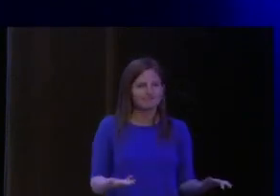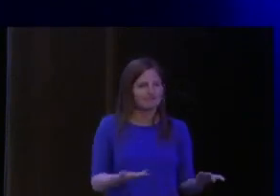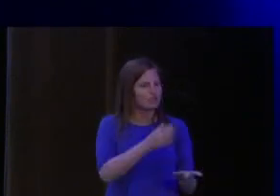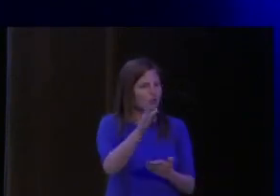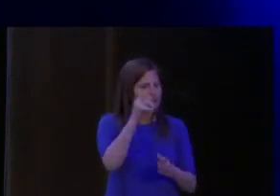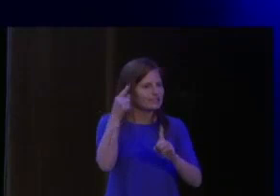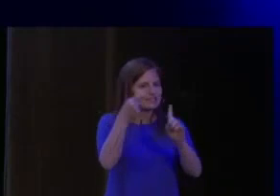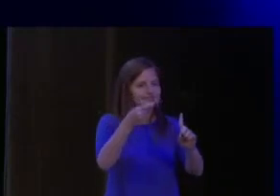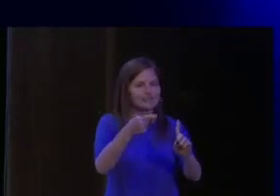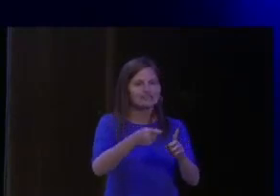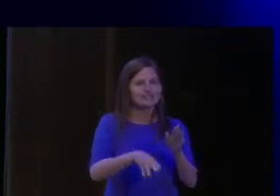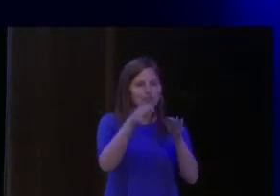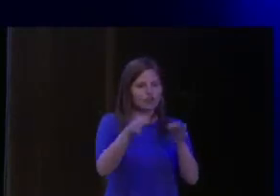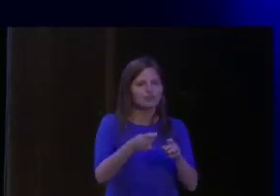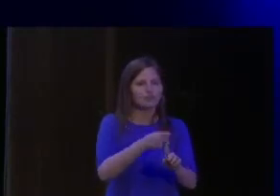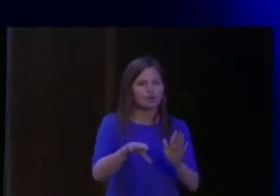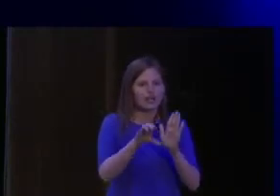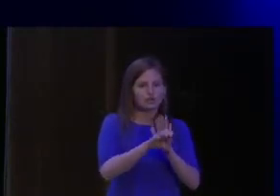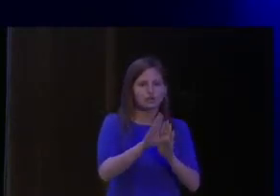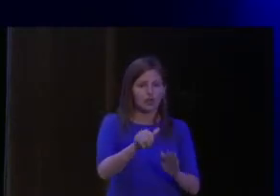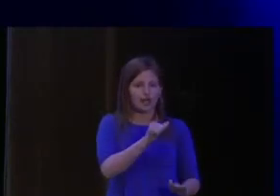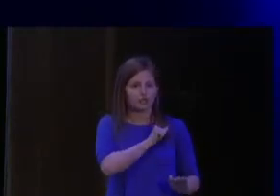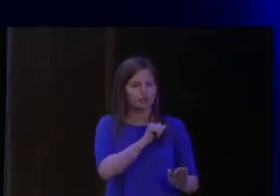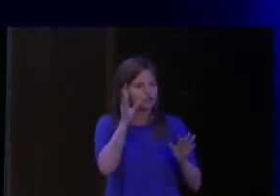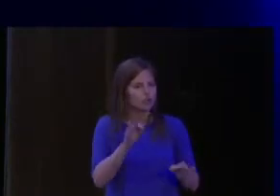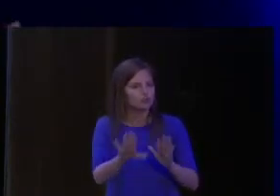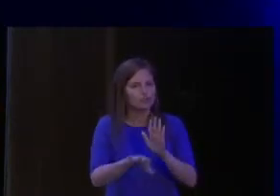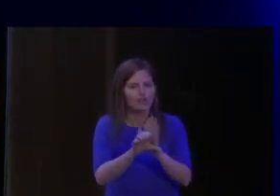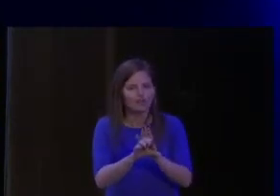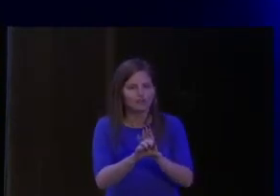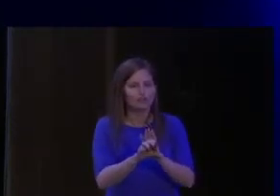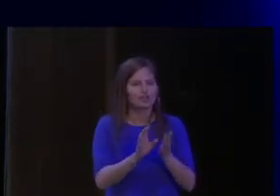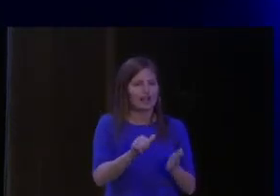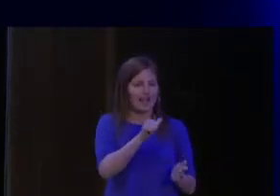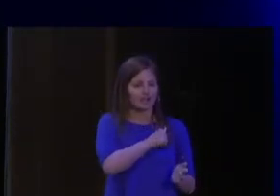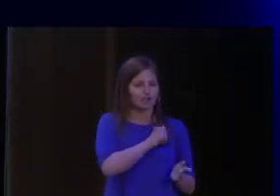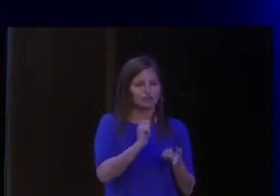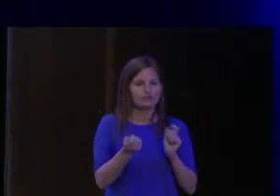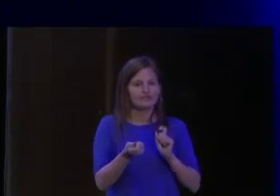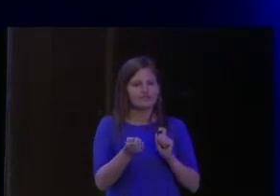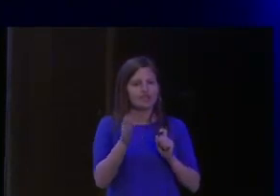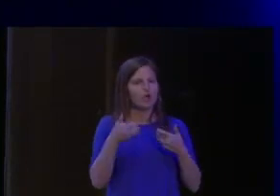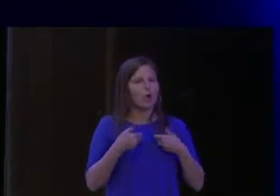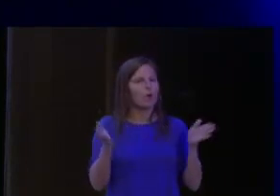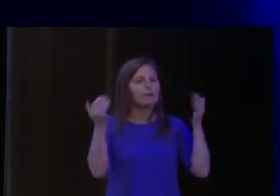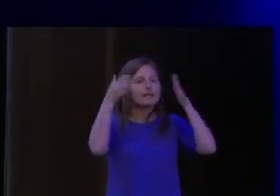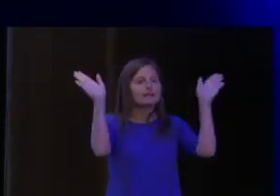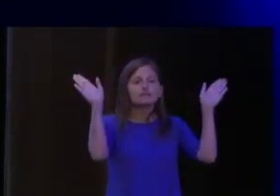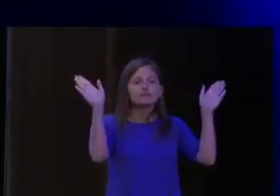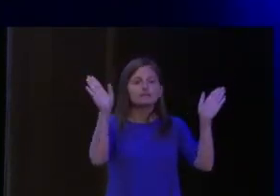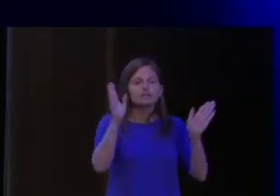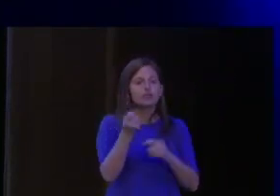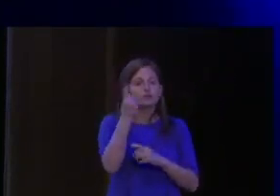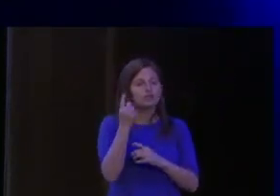destiny is determined by your character is determined by your attitude. Once there is a shift in attitude, once there is an opening to insight and